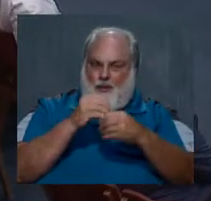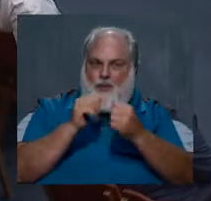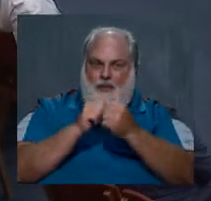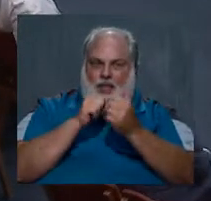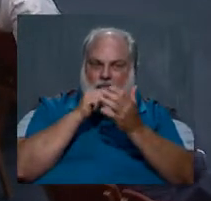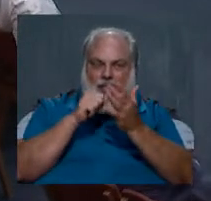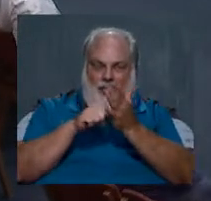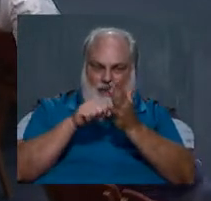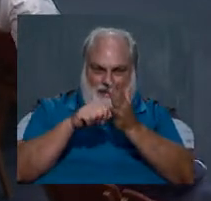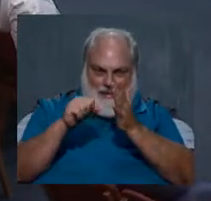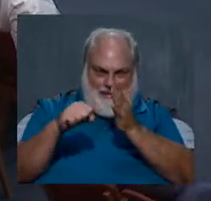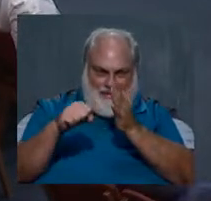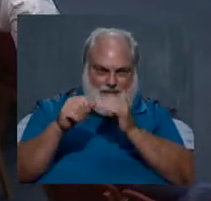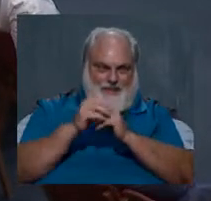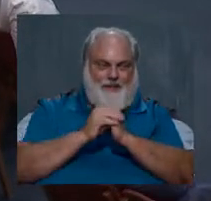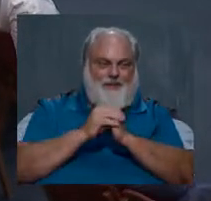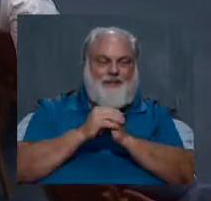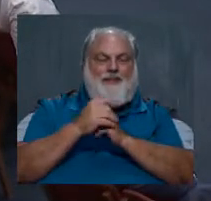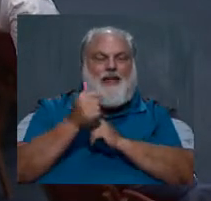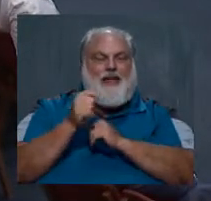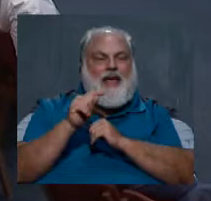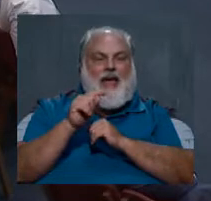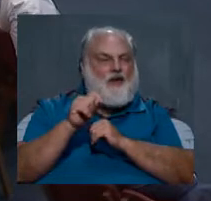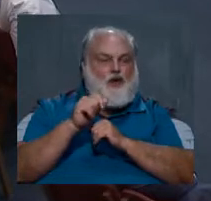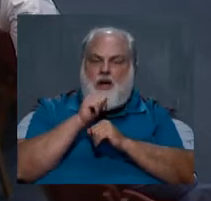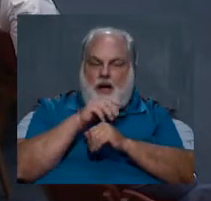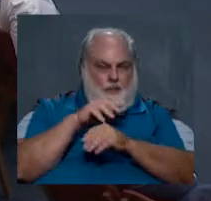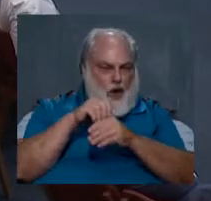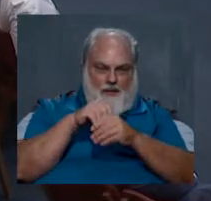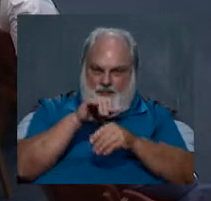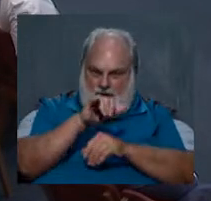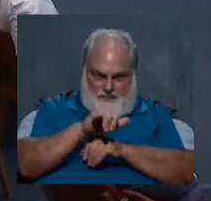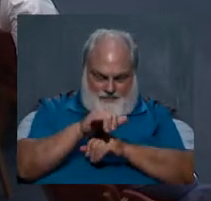as long as I understand that. Yeah, the gates are not a part of it.